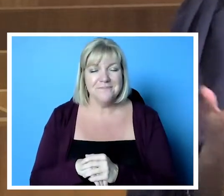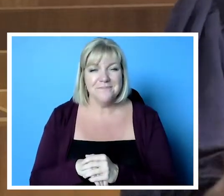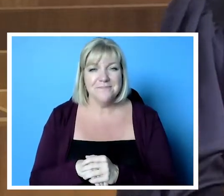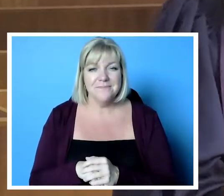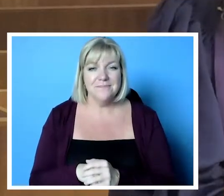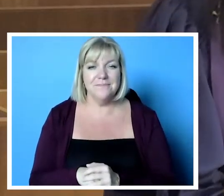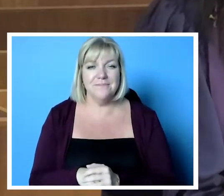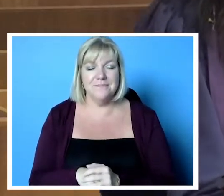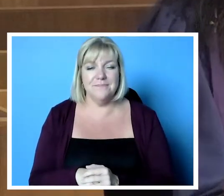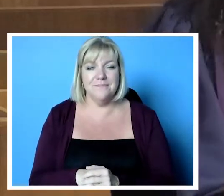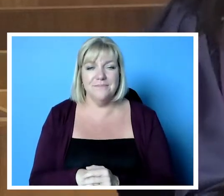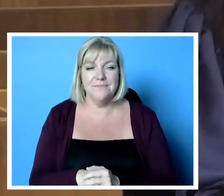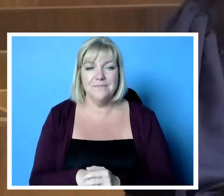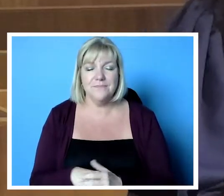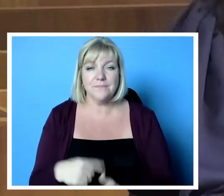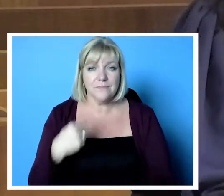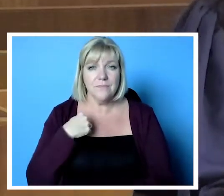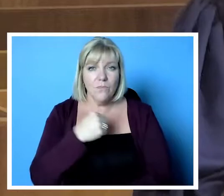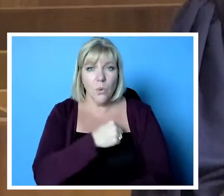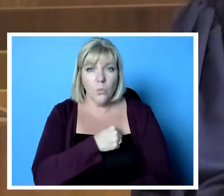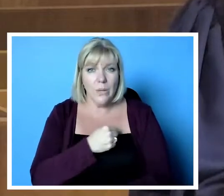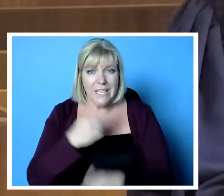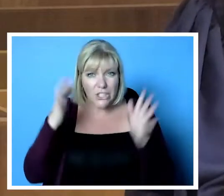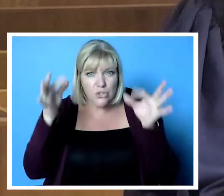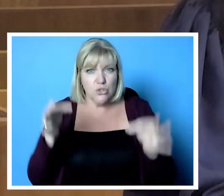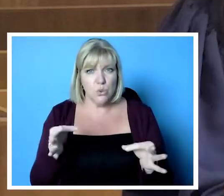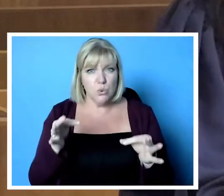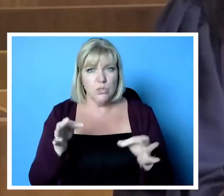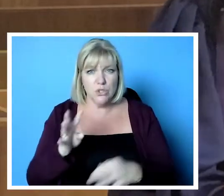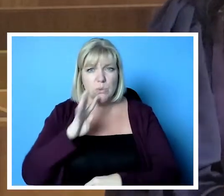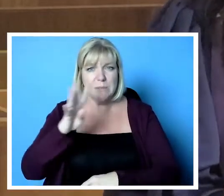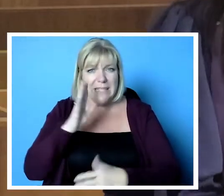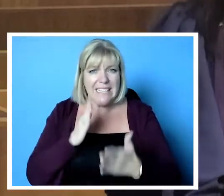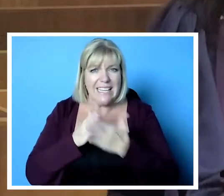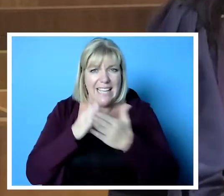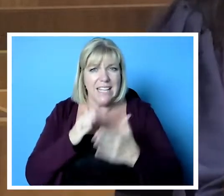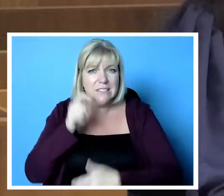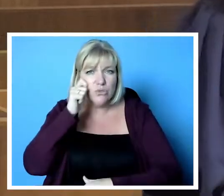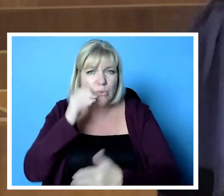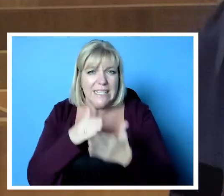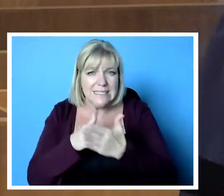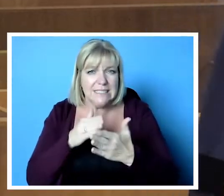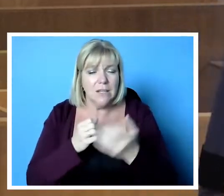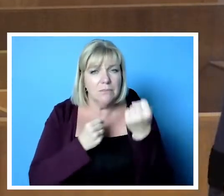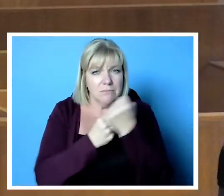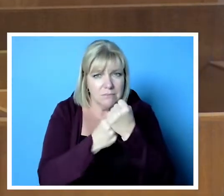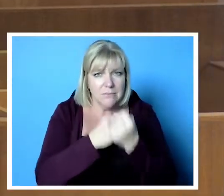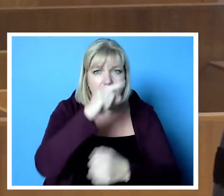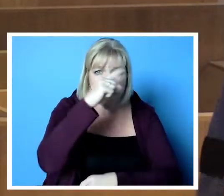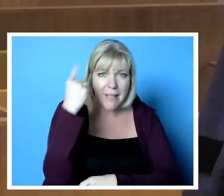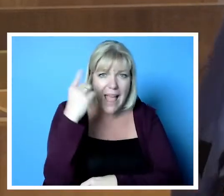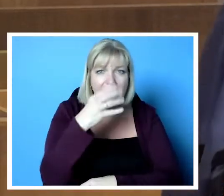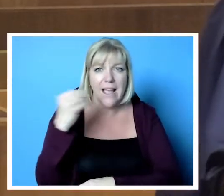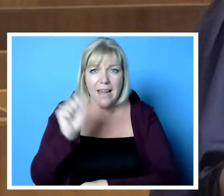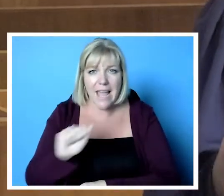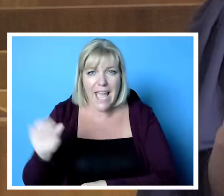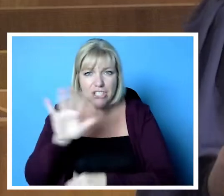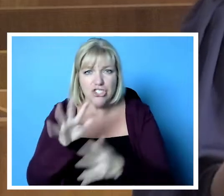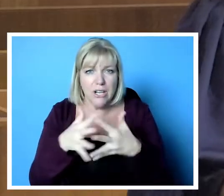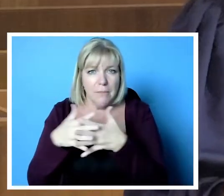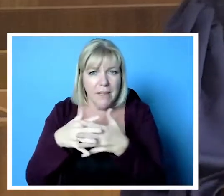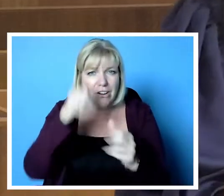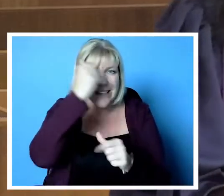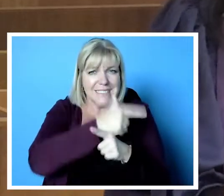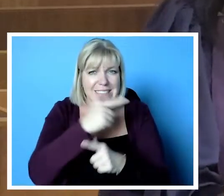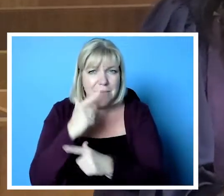When we choose to speak out against racism and stand with our Black and Asian American siblings who are being targeted due